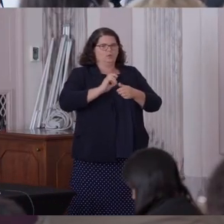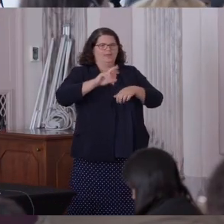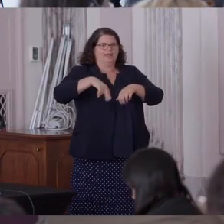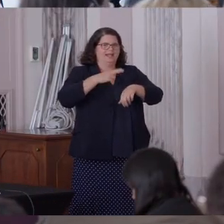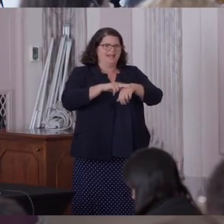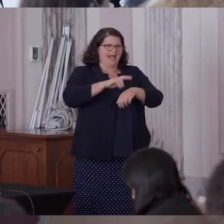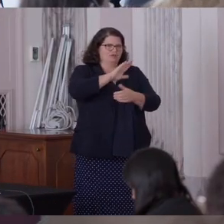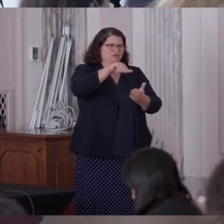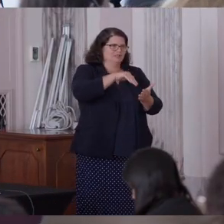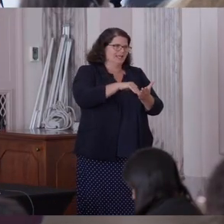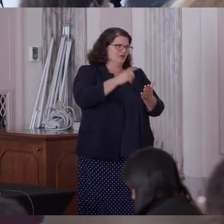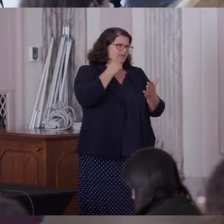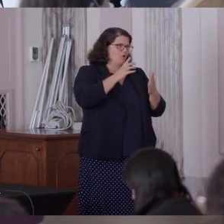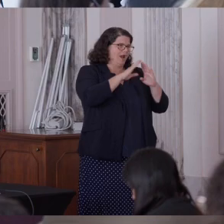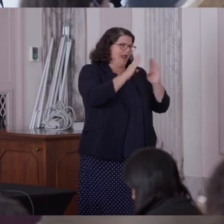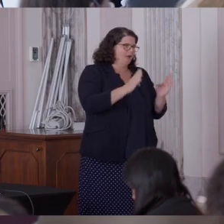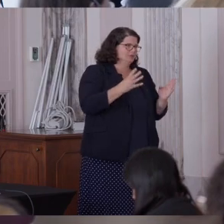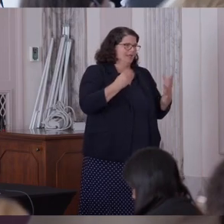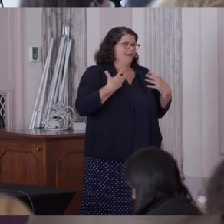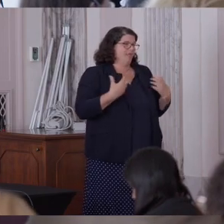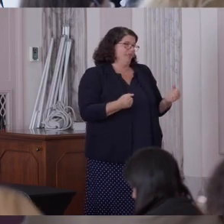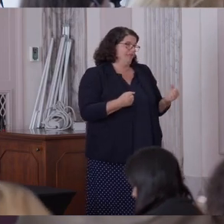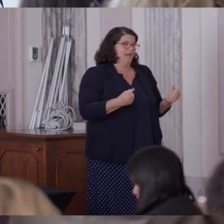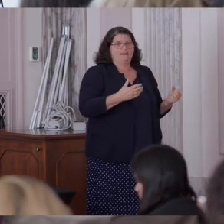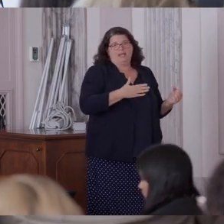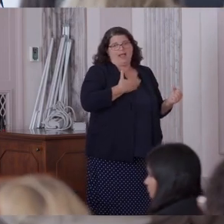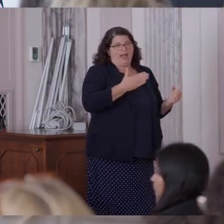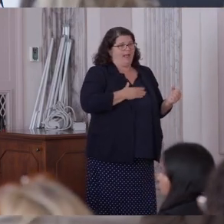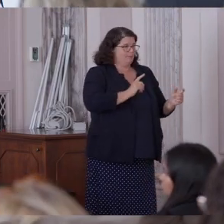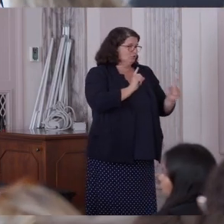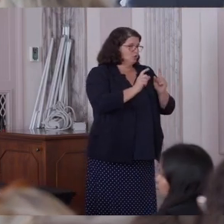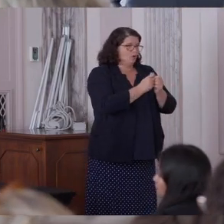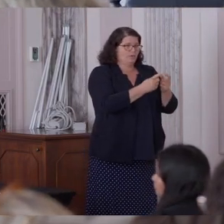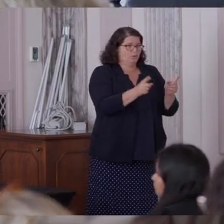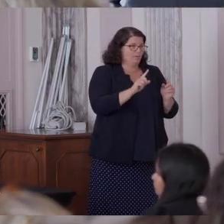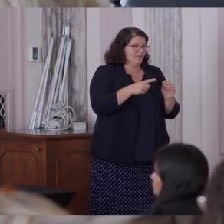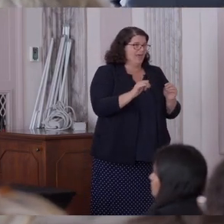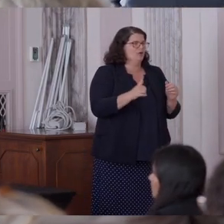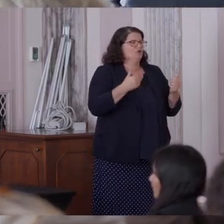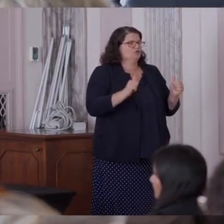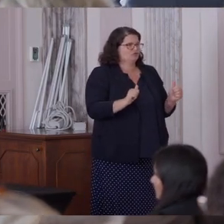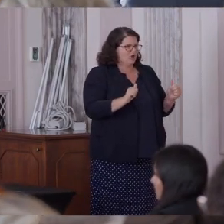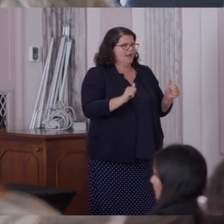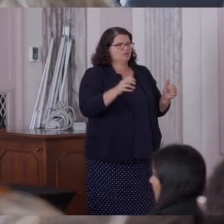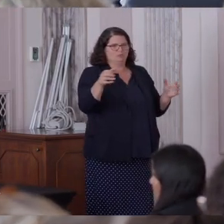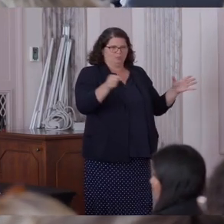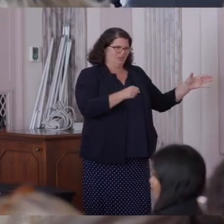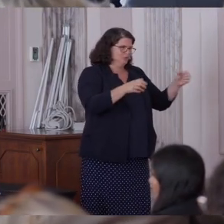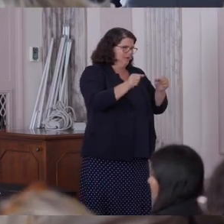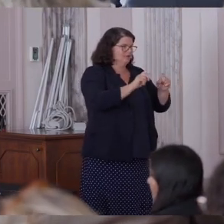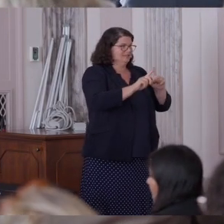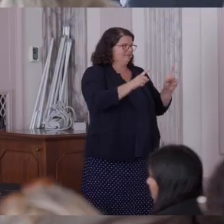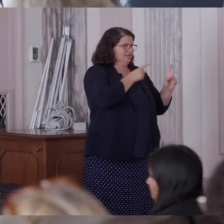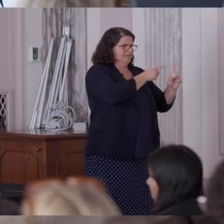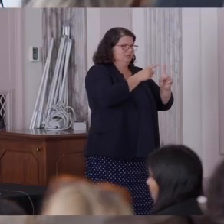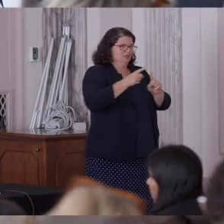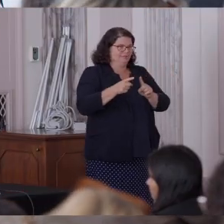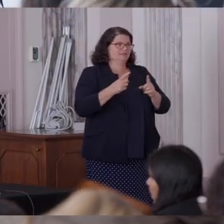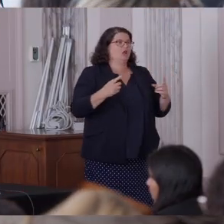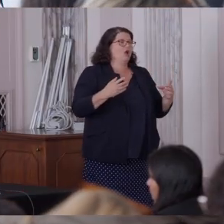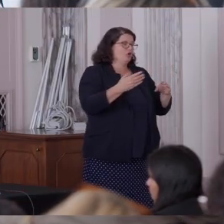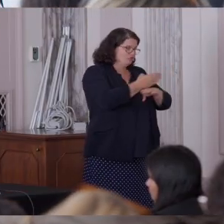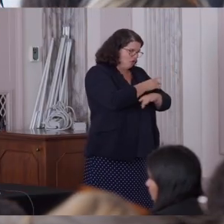Housing and Health. I'd love to talk to anybody about that because we're trying to bring together all of those different initiatives across